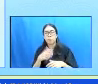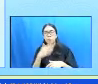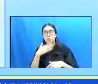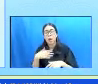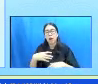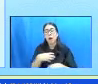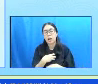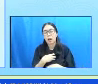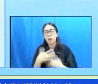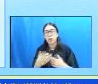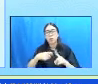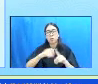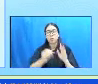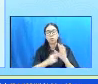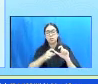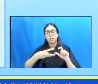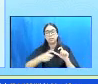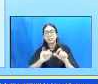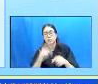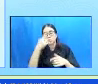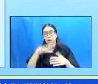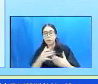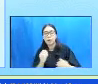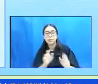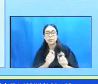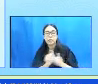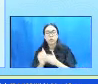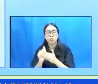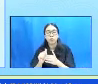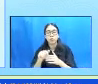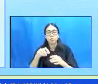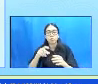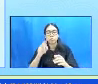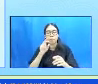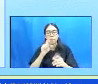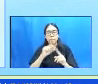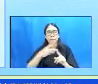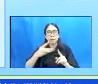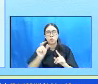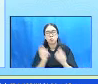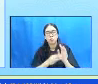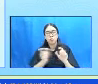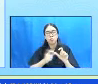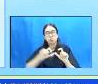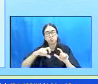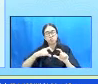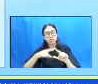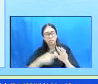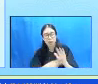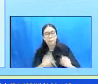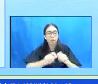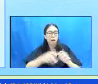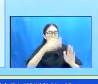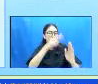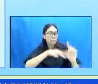formulating, implementing, monitoring, and evaluating policy, as well as encourage equitably distribute in